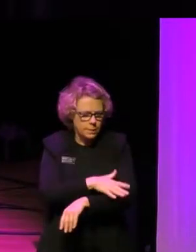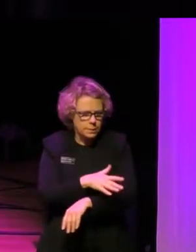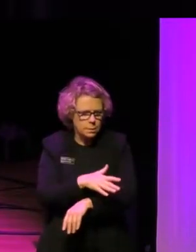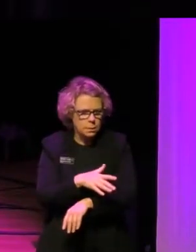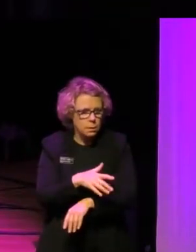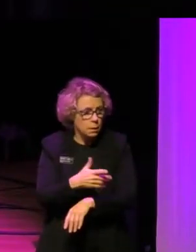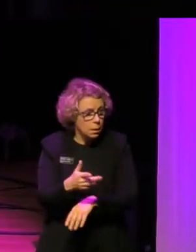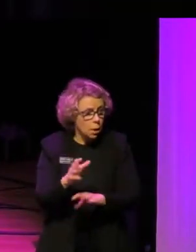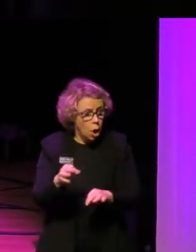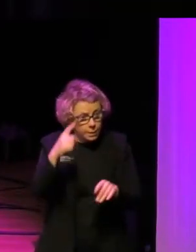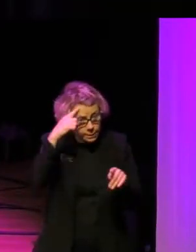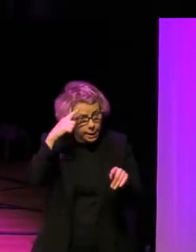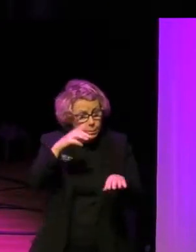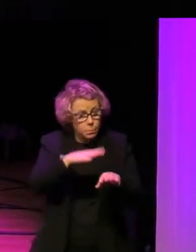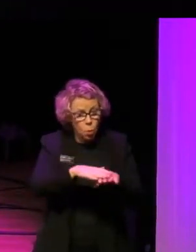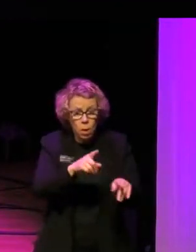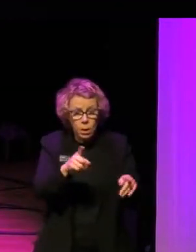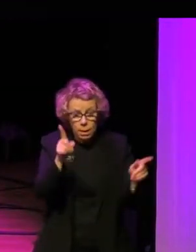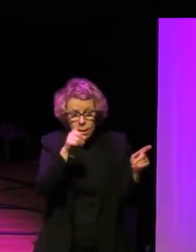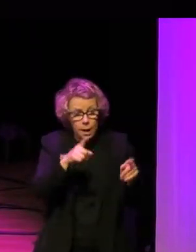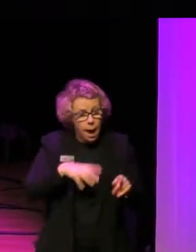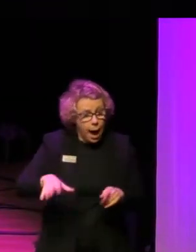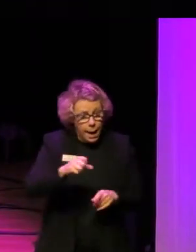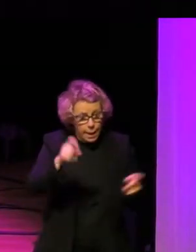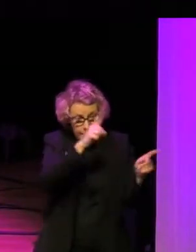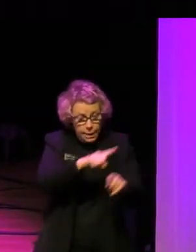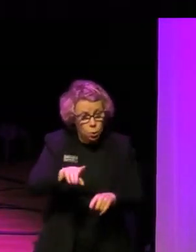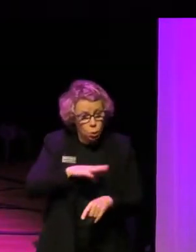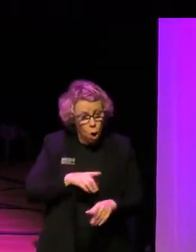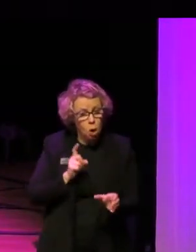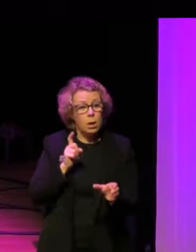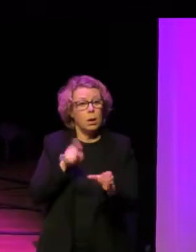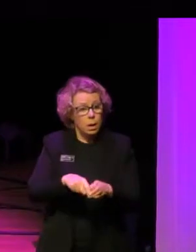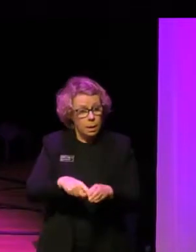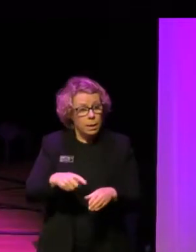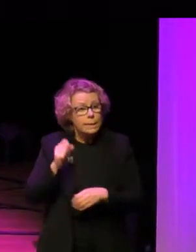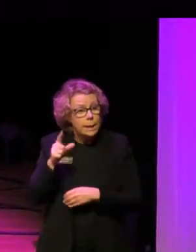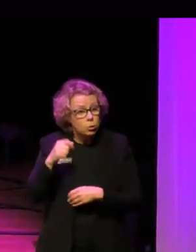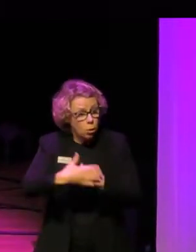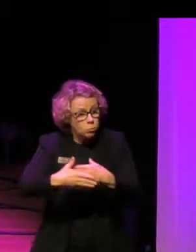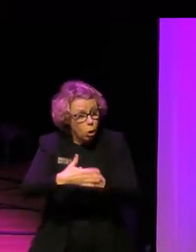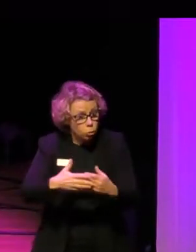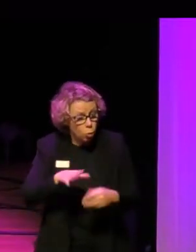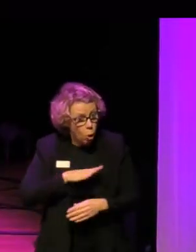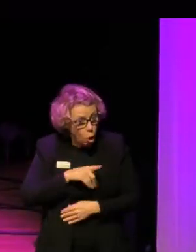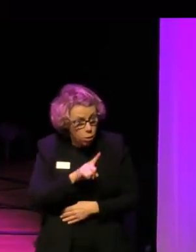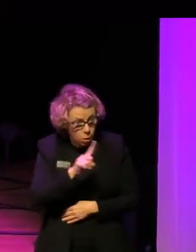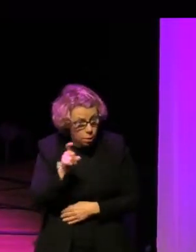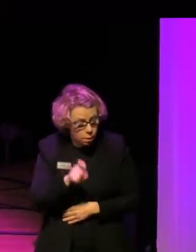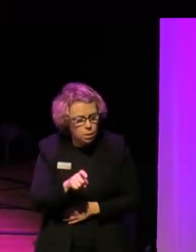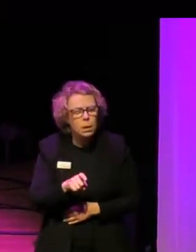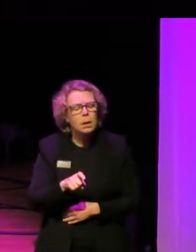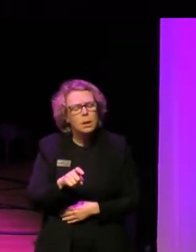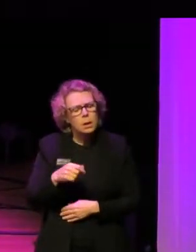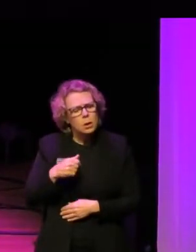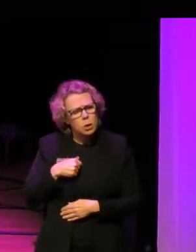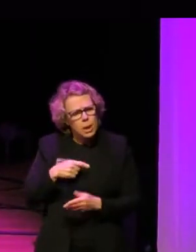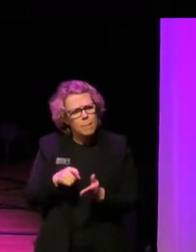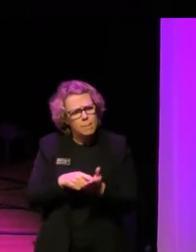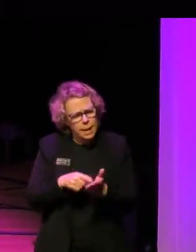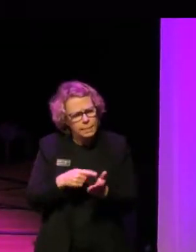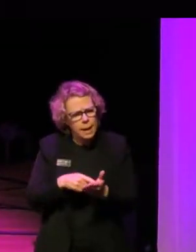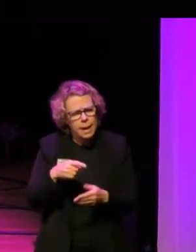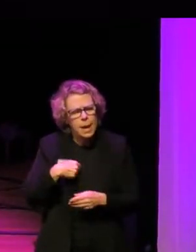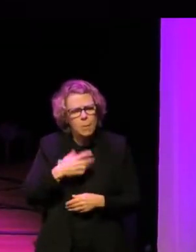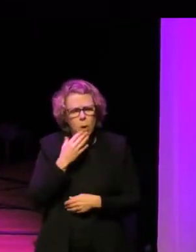who don't have digital access? So when I'm talking about leaving some people behind, it's not that we're mean-spirited,